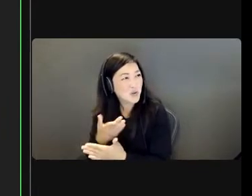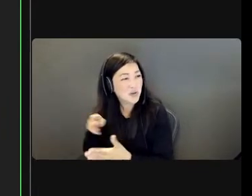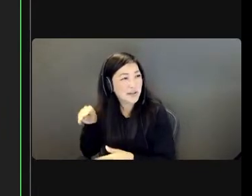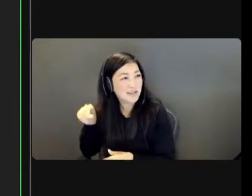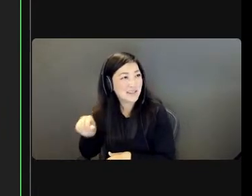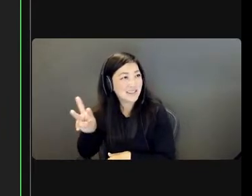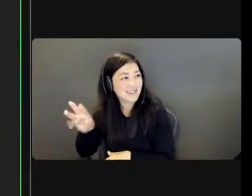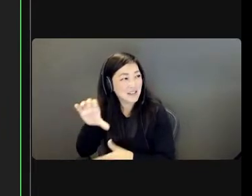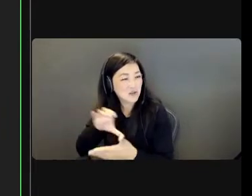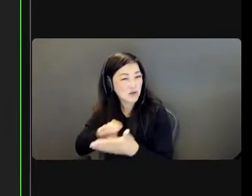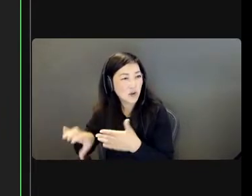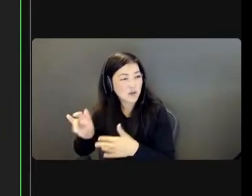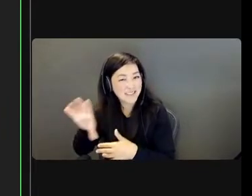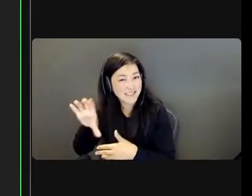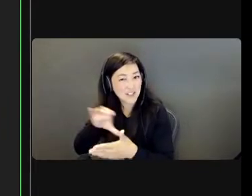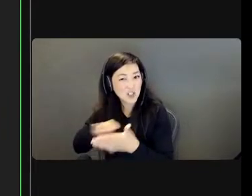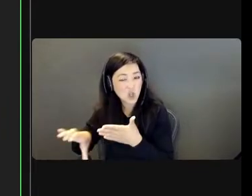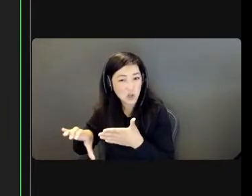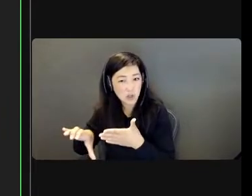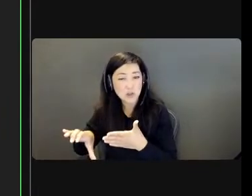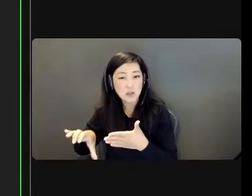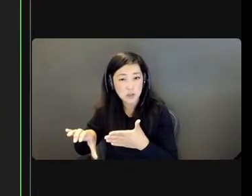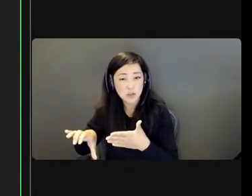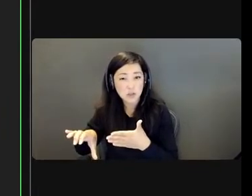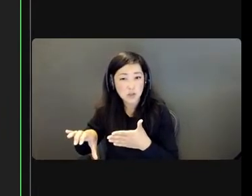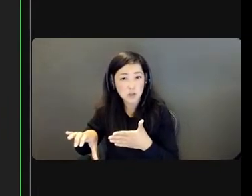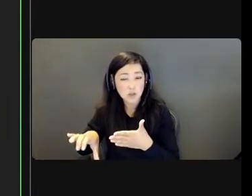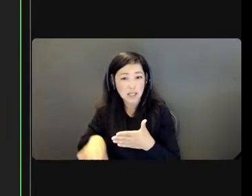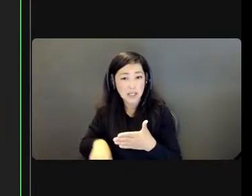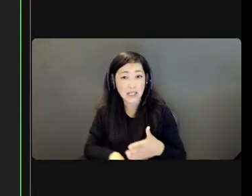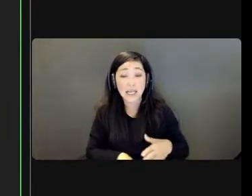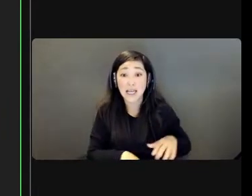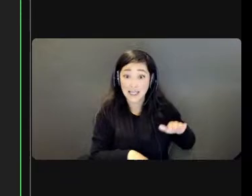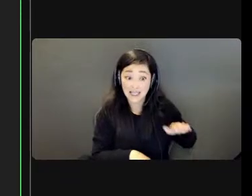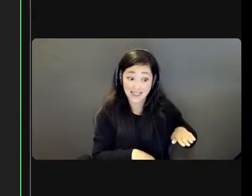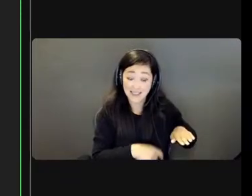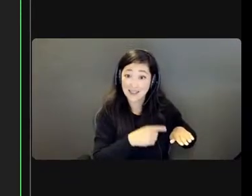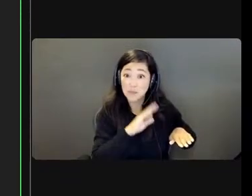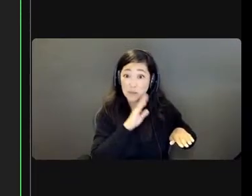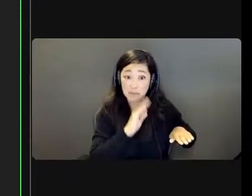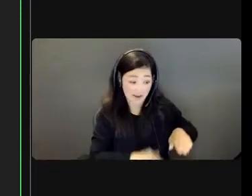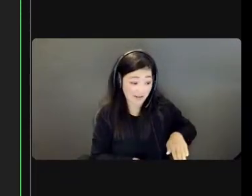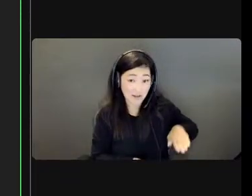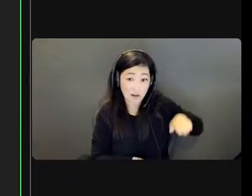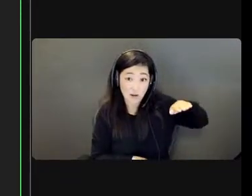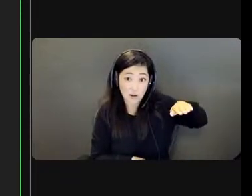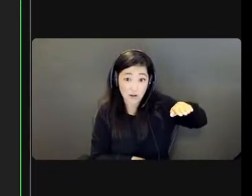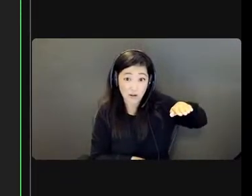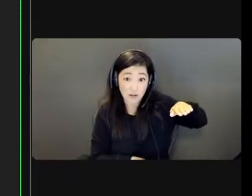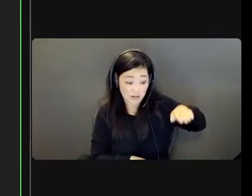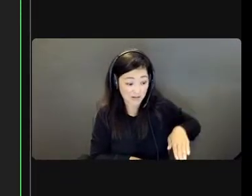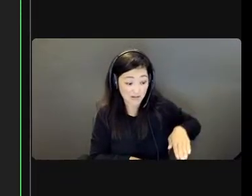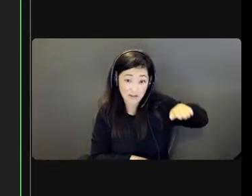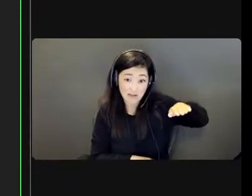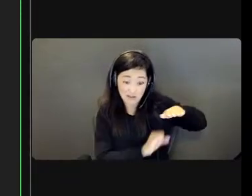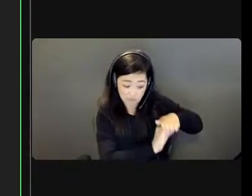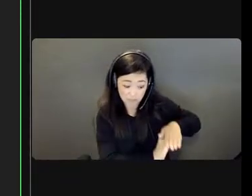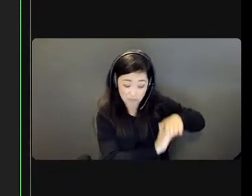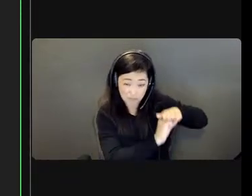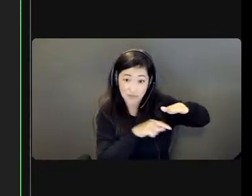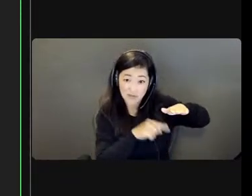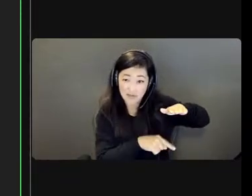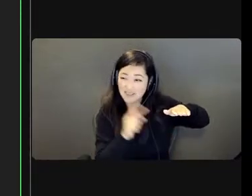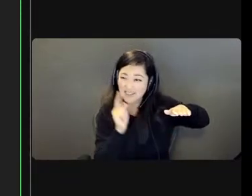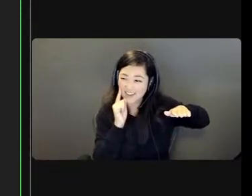$700. That lift in the bench to get up to the bed was about, I think it was